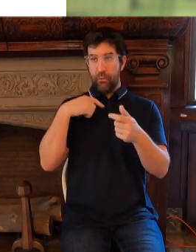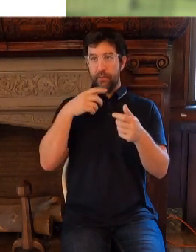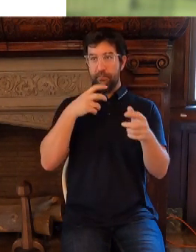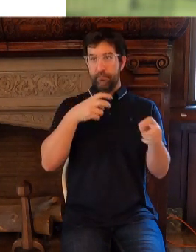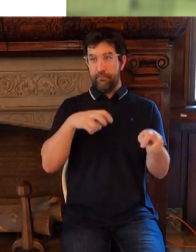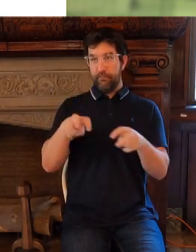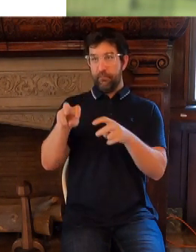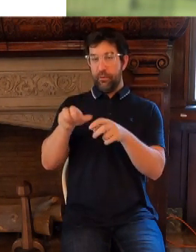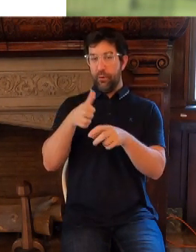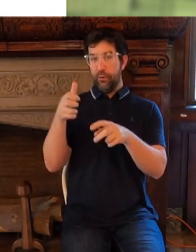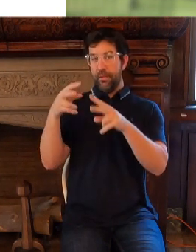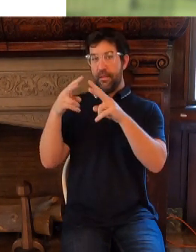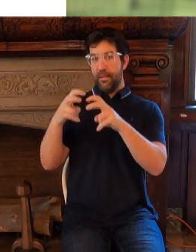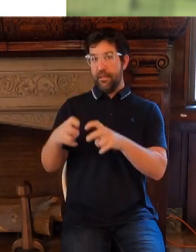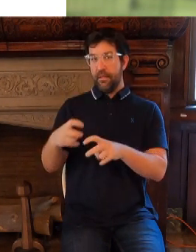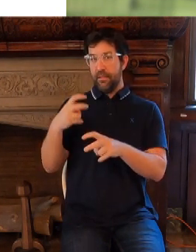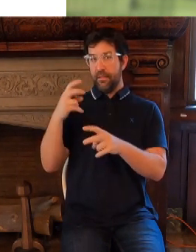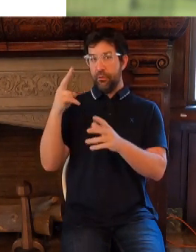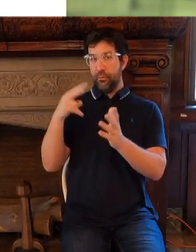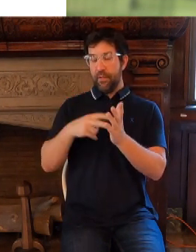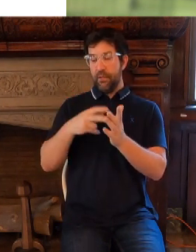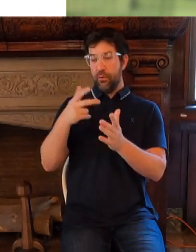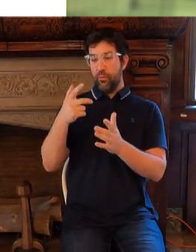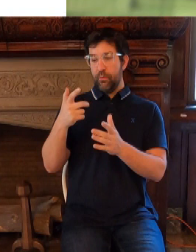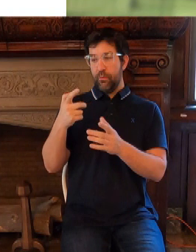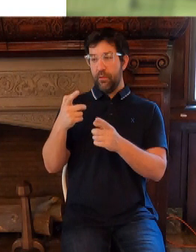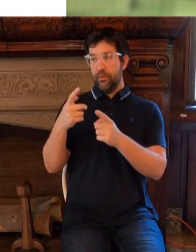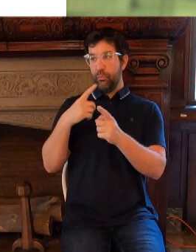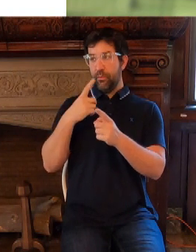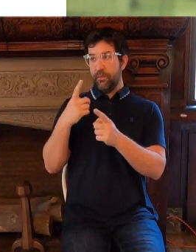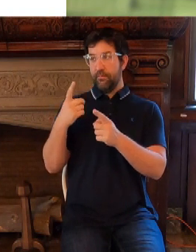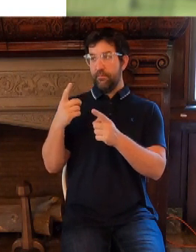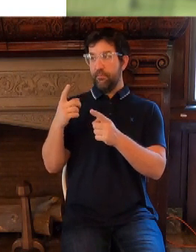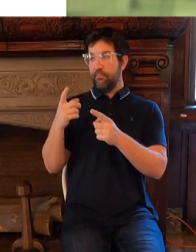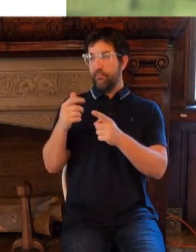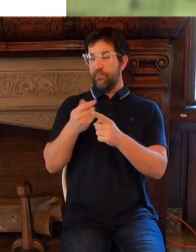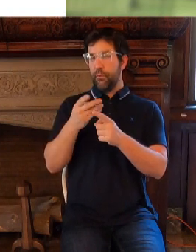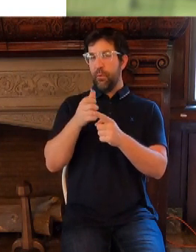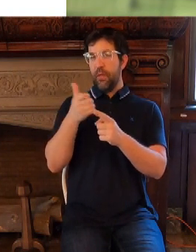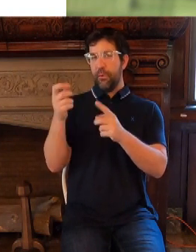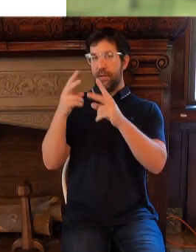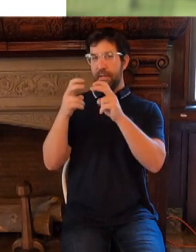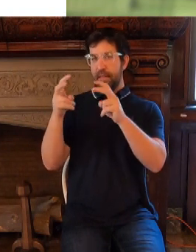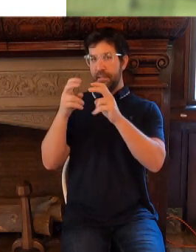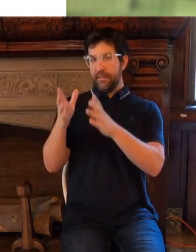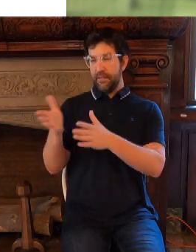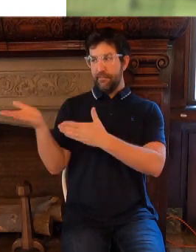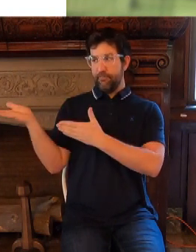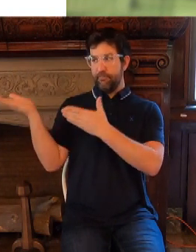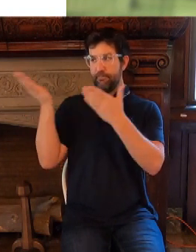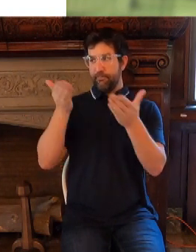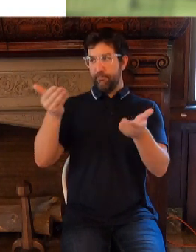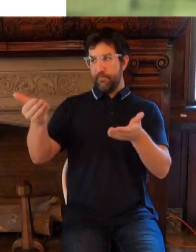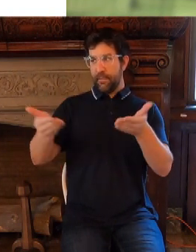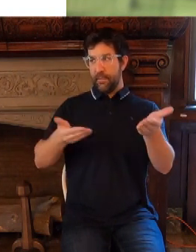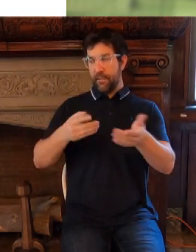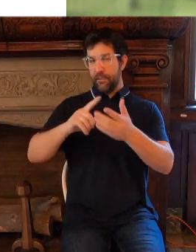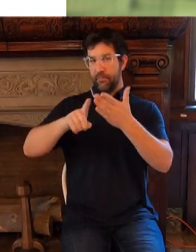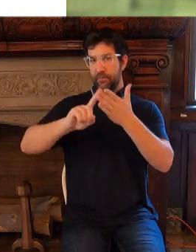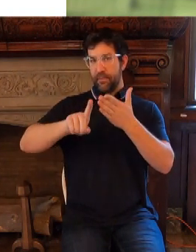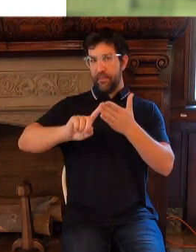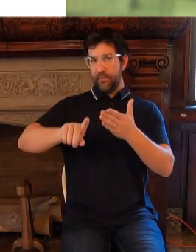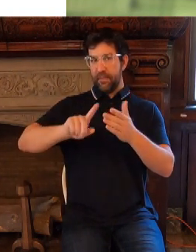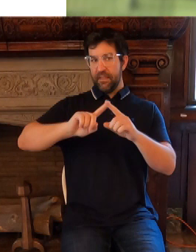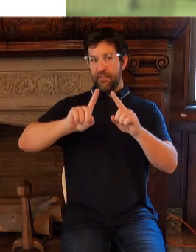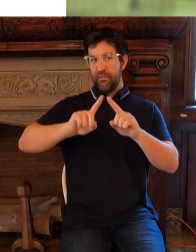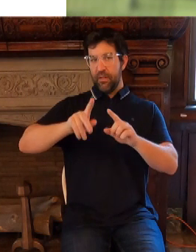alternatives analysis for this project in 2021, bringing AECOM and a couple others on board to investigate different alternatives